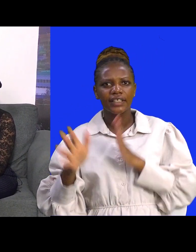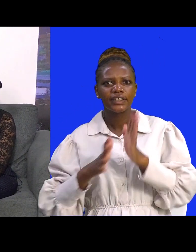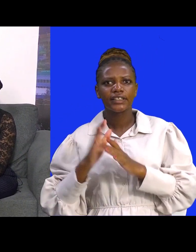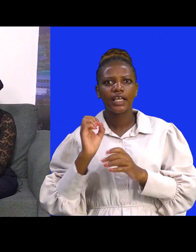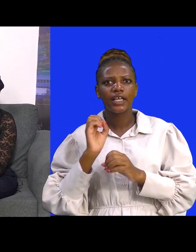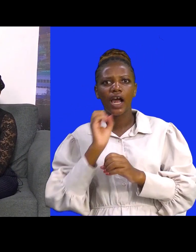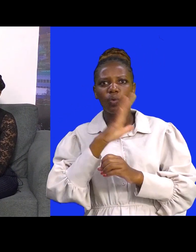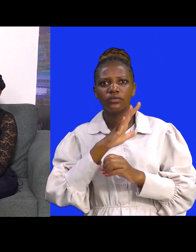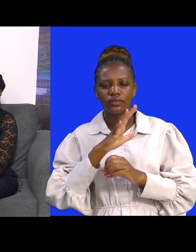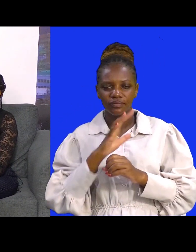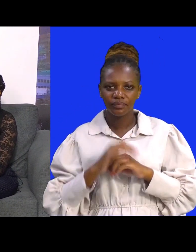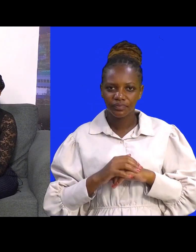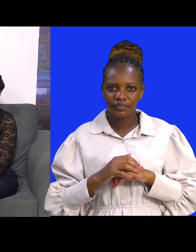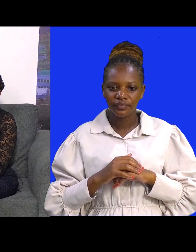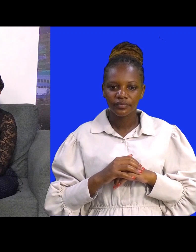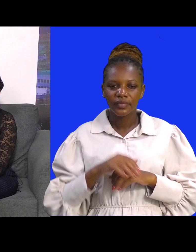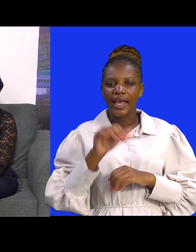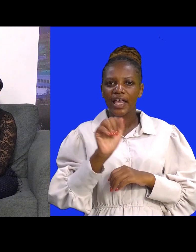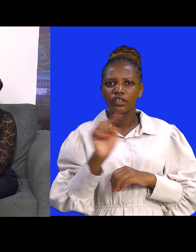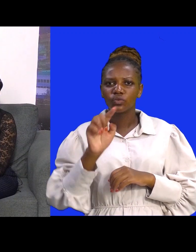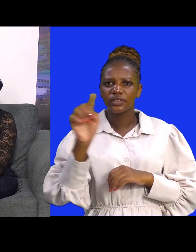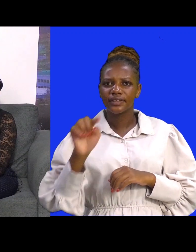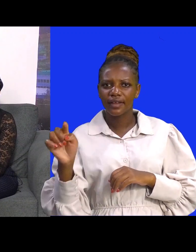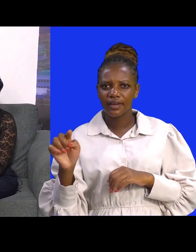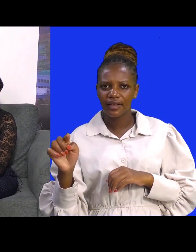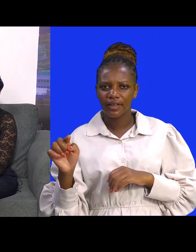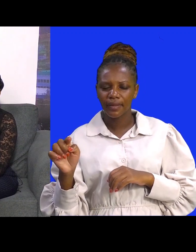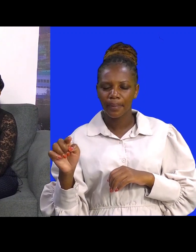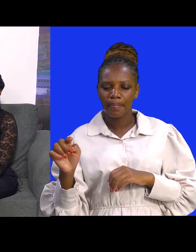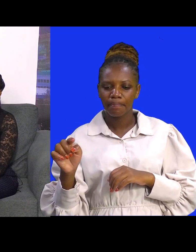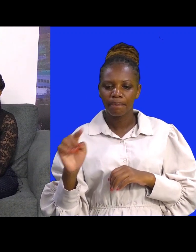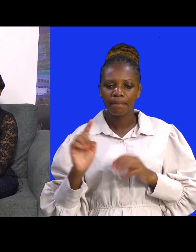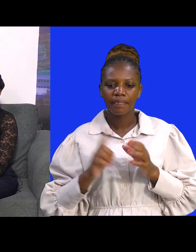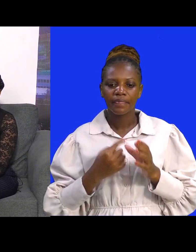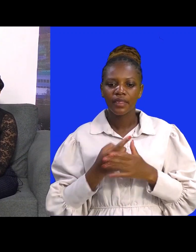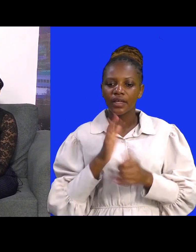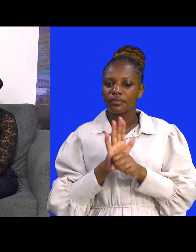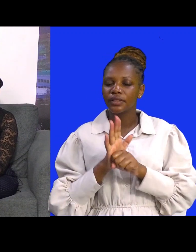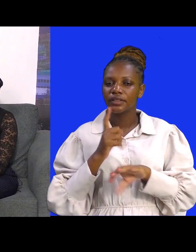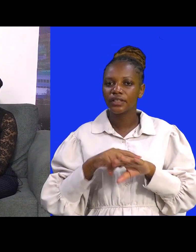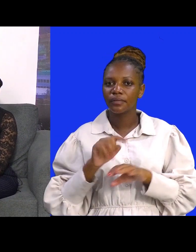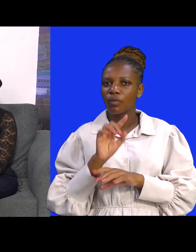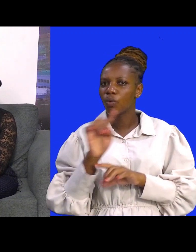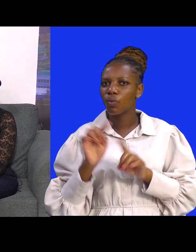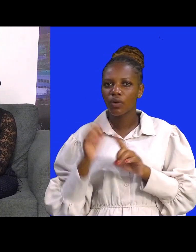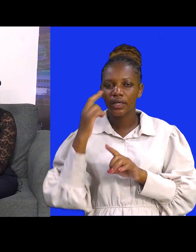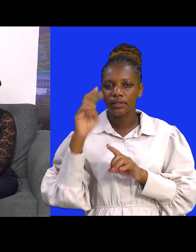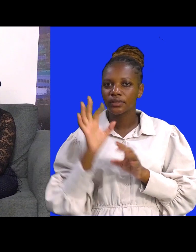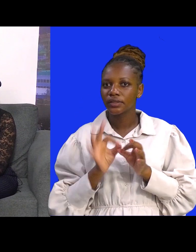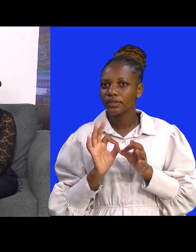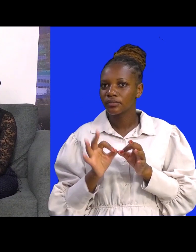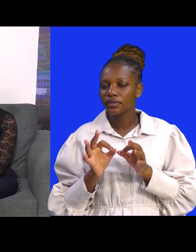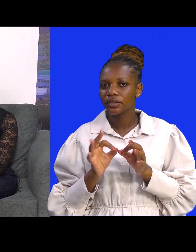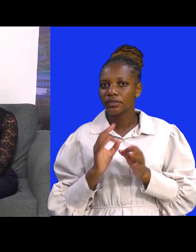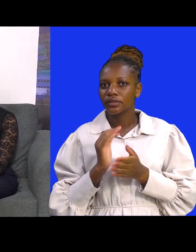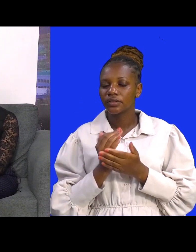alphabet, which was A to Z. But now, mostly when I see the